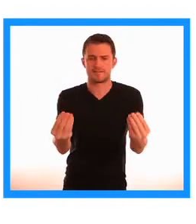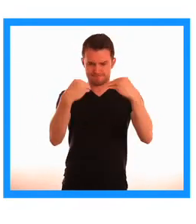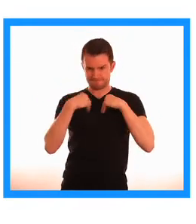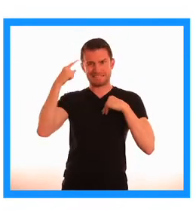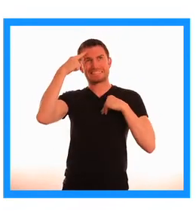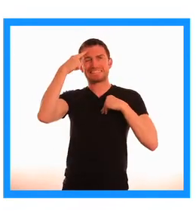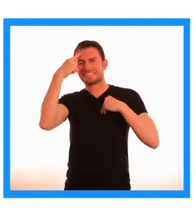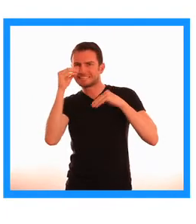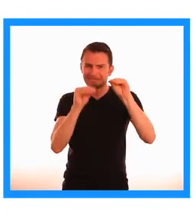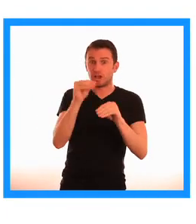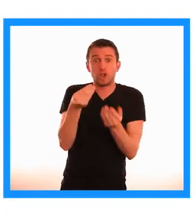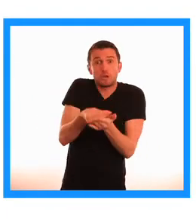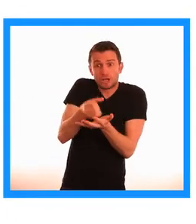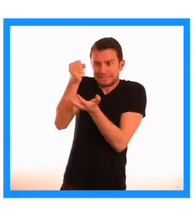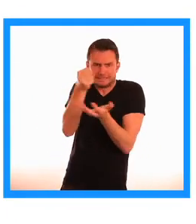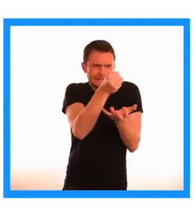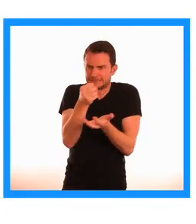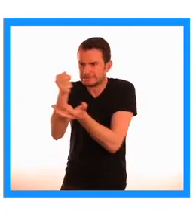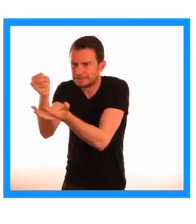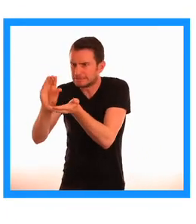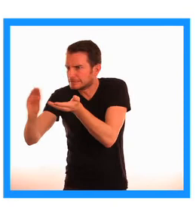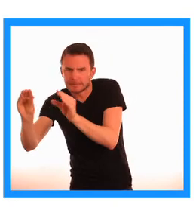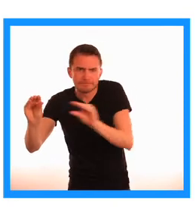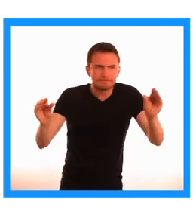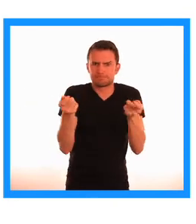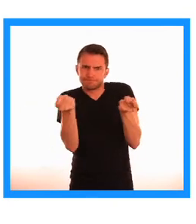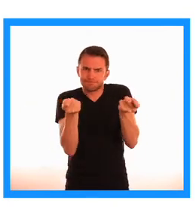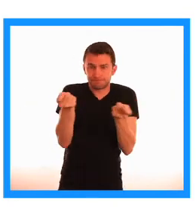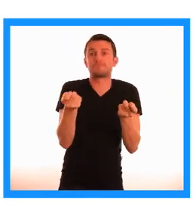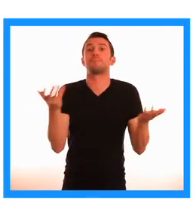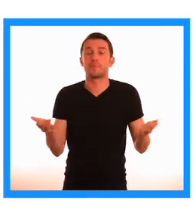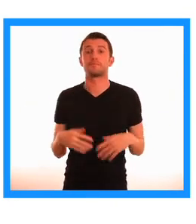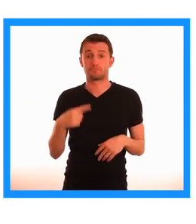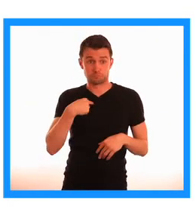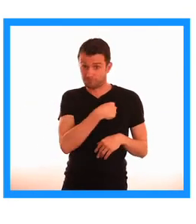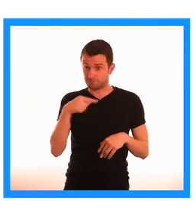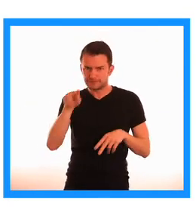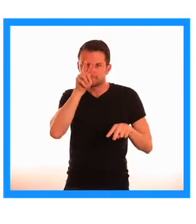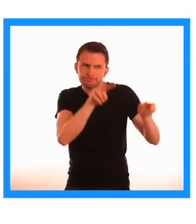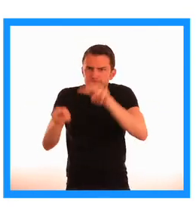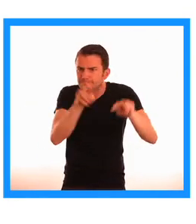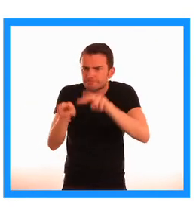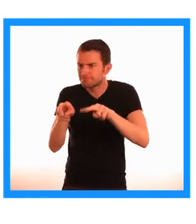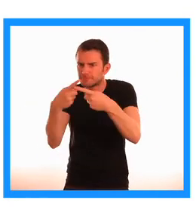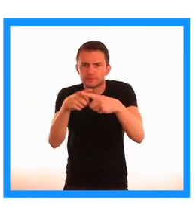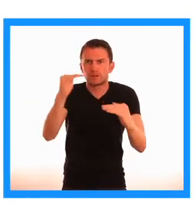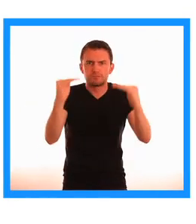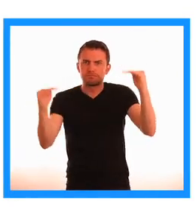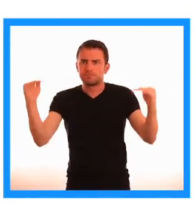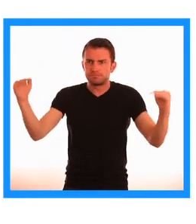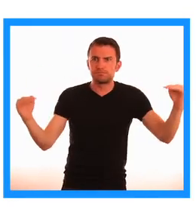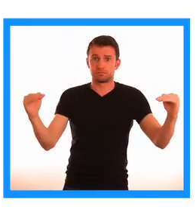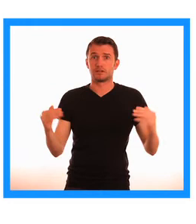socioeconomic indicators. This will help to inform decisions about how to allocate resources and meaningfully evaluate them. Data can be used to